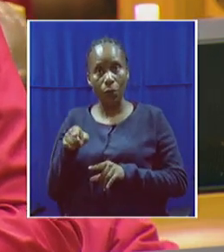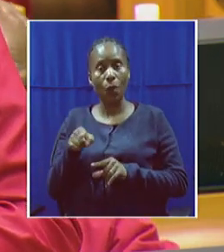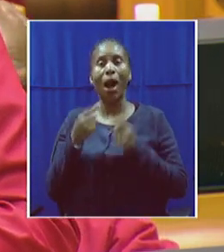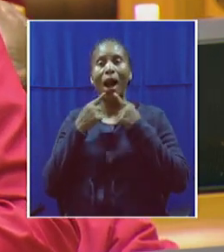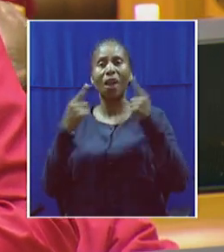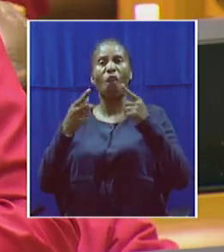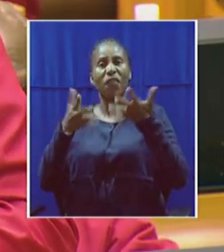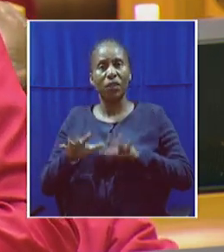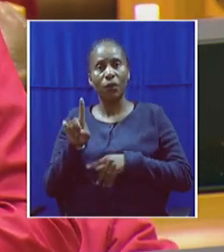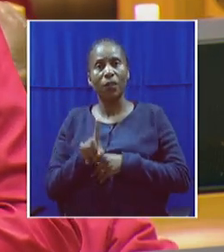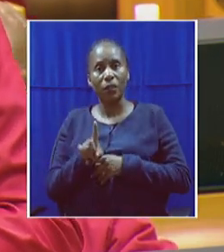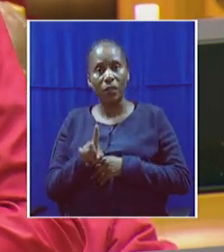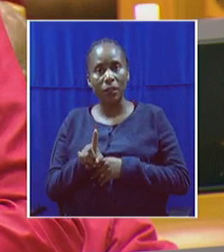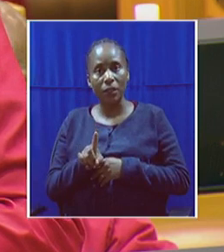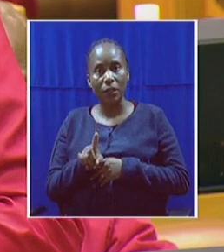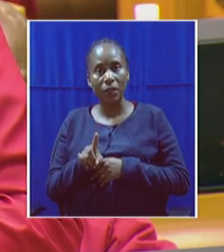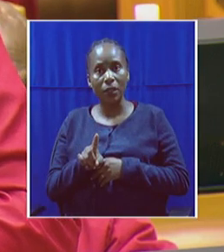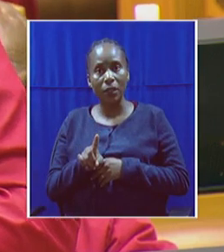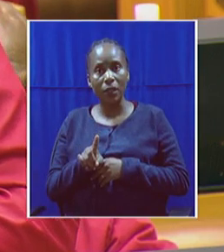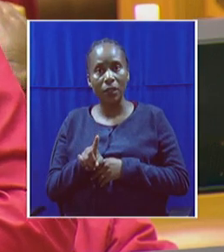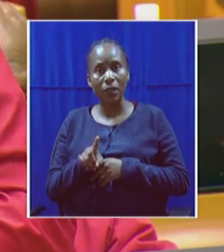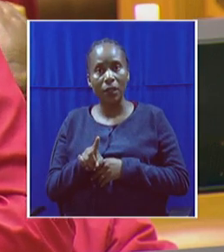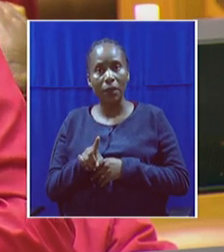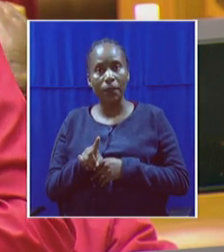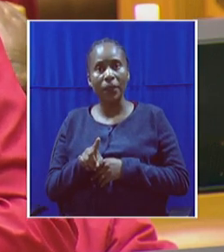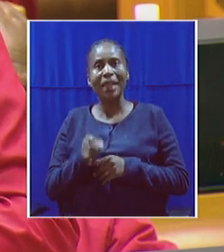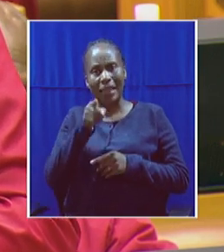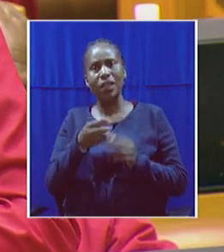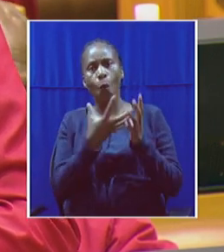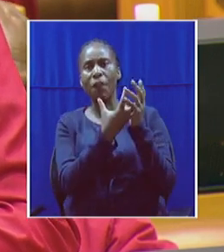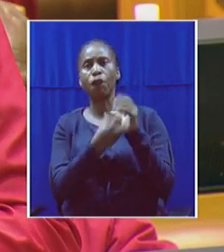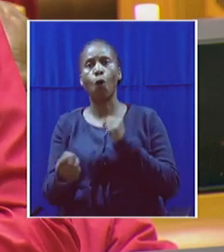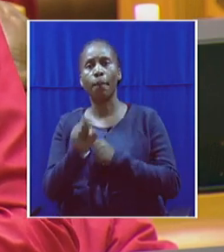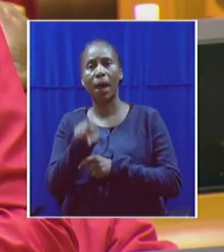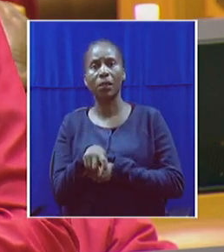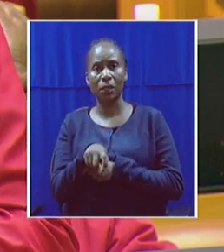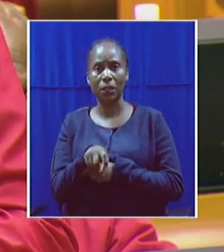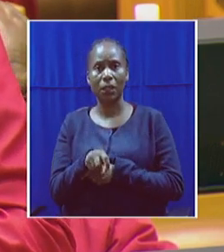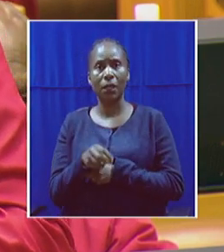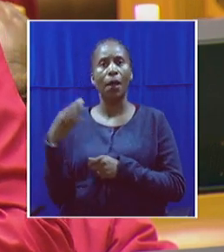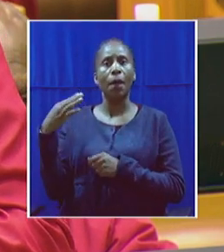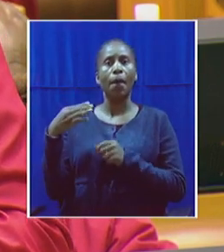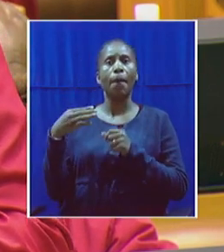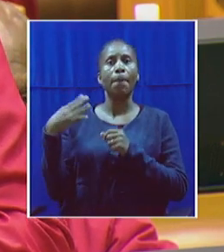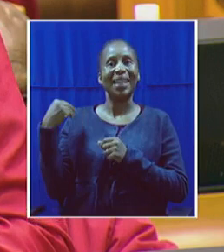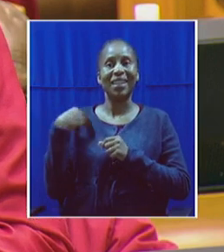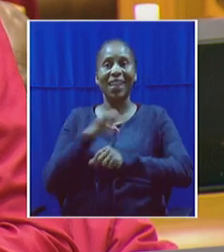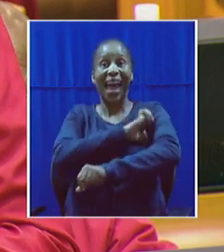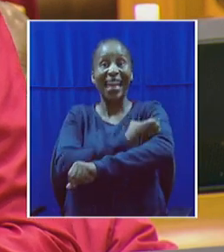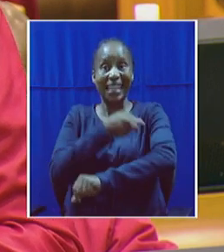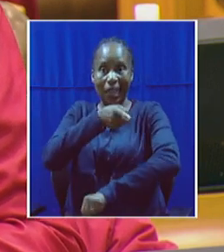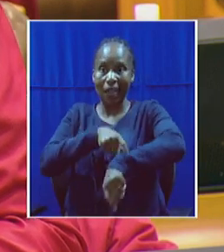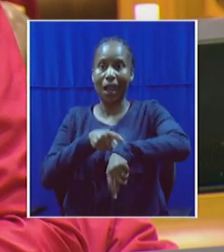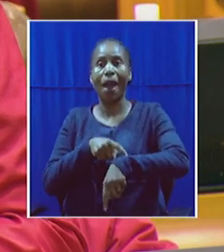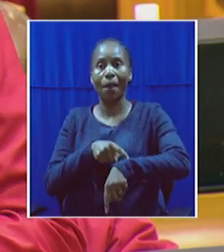that the npda amendment bill must be withdrawn and the minister of energy that time Jeff did not even know